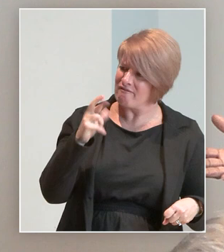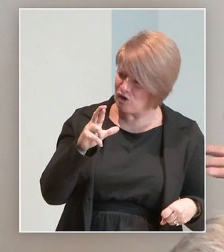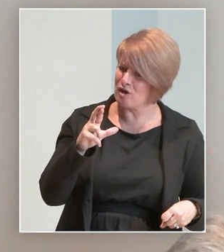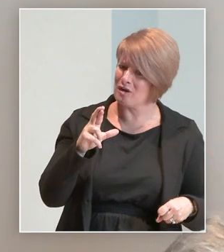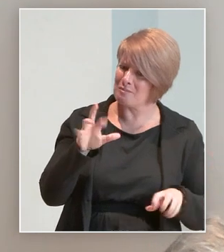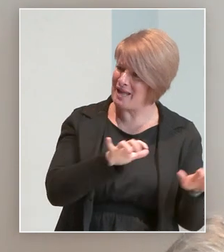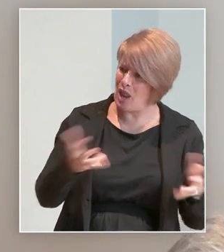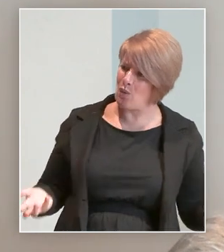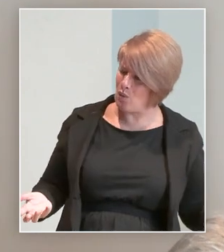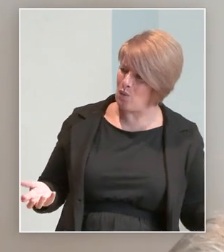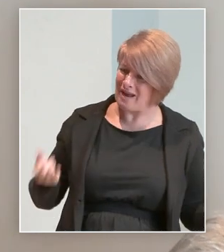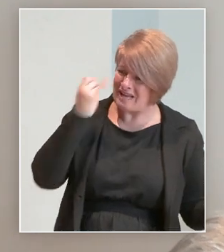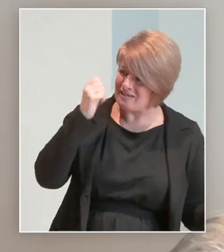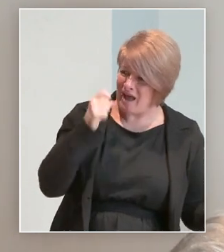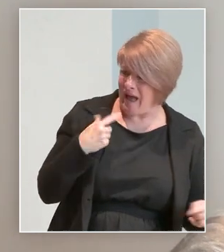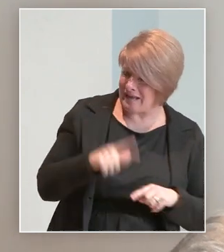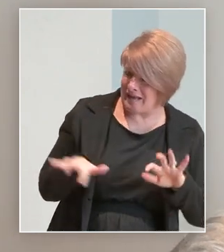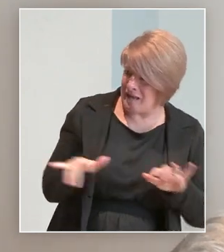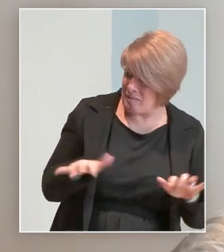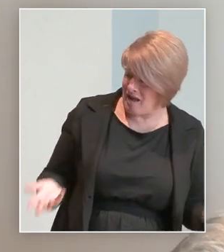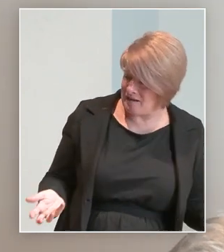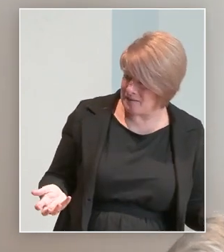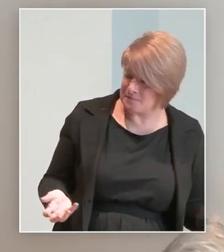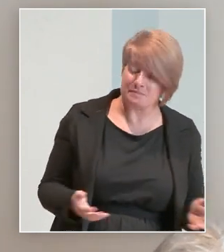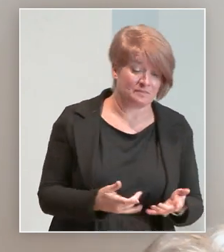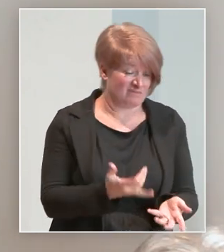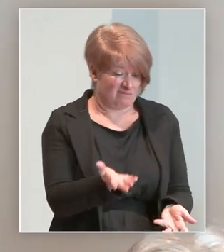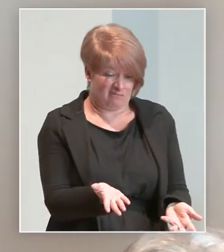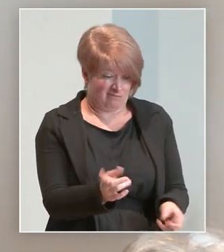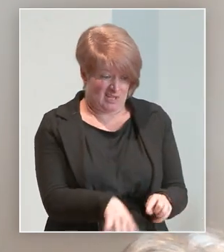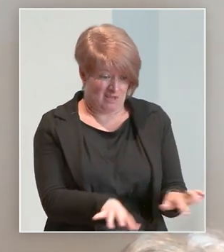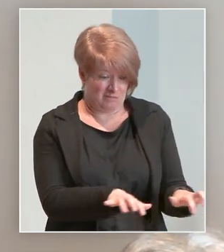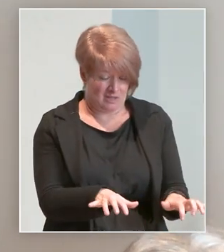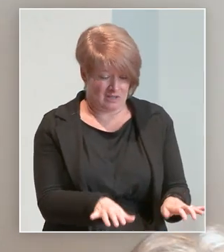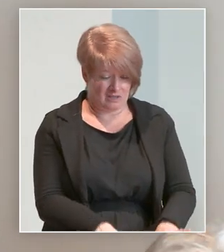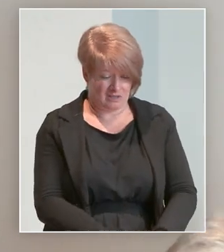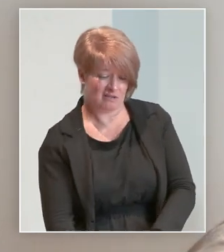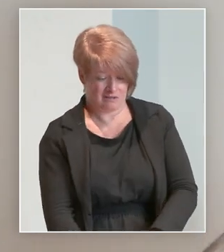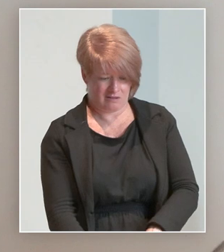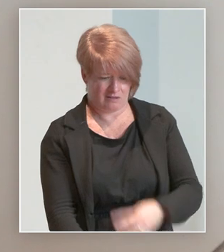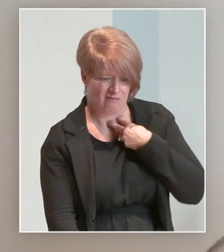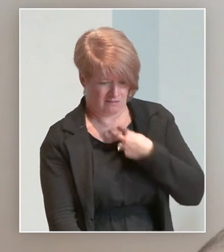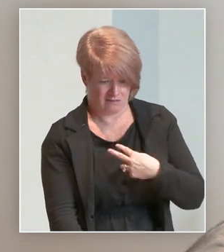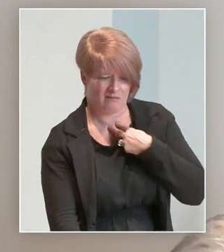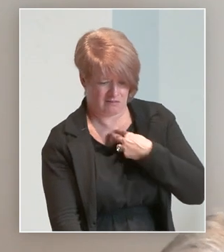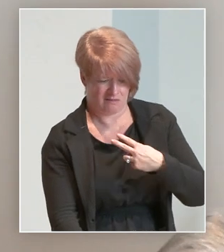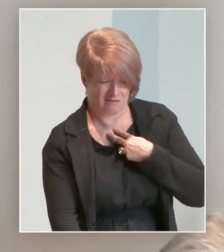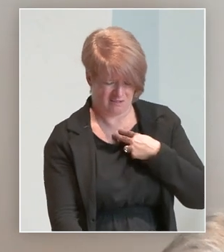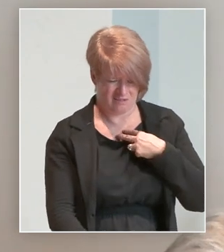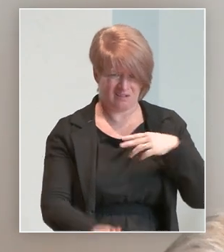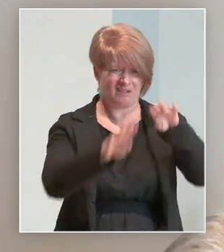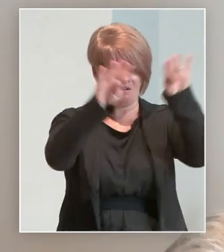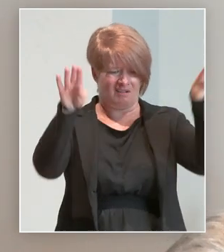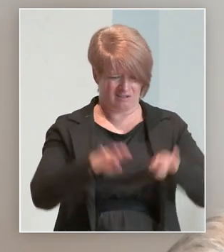else Keith Jarrett will not play. The current Boysendorfer was unplayable. The pedals stuck. It was trashed